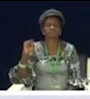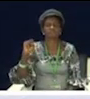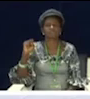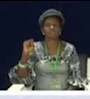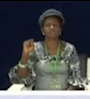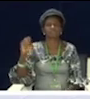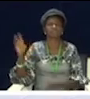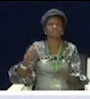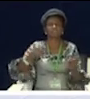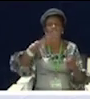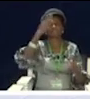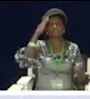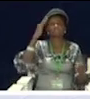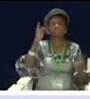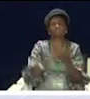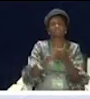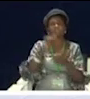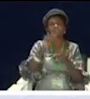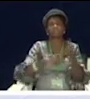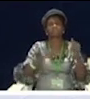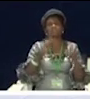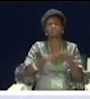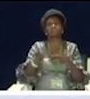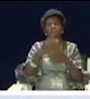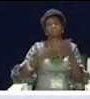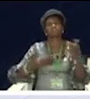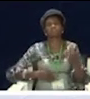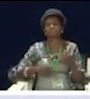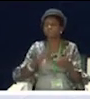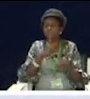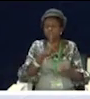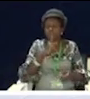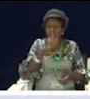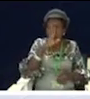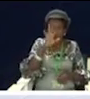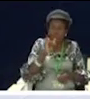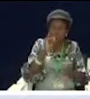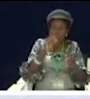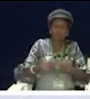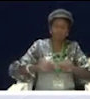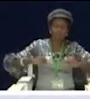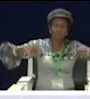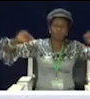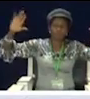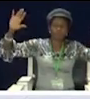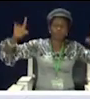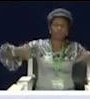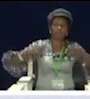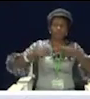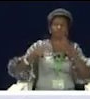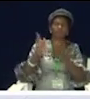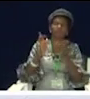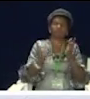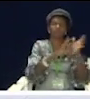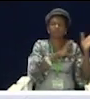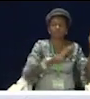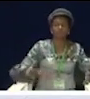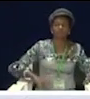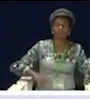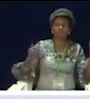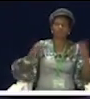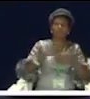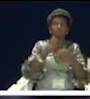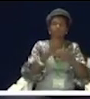Do you know, any time somebody genuinely gives his life to Jesus Christ, they make God